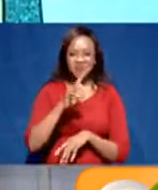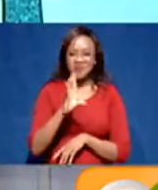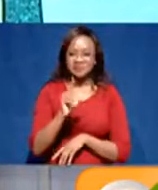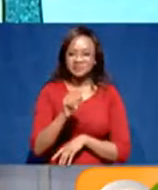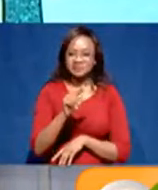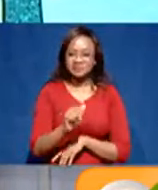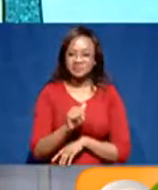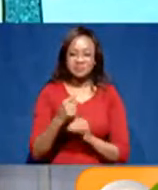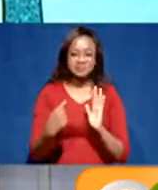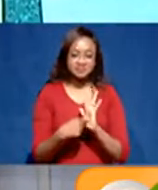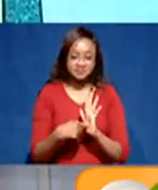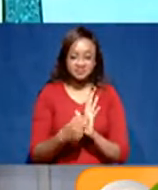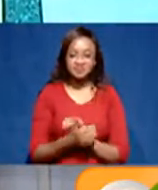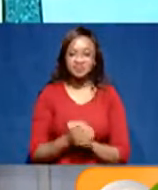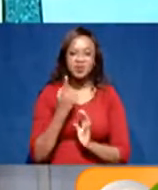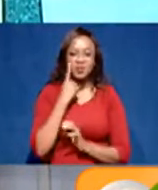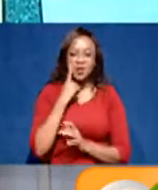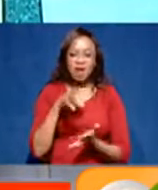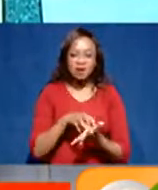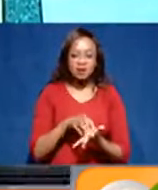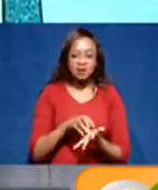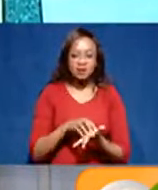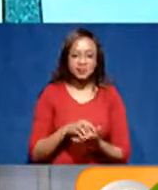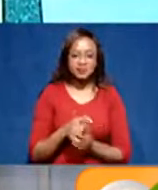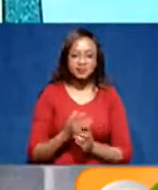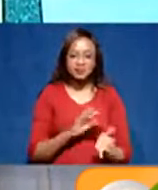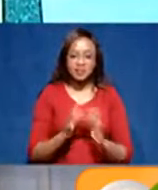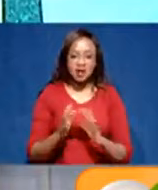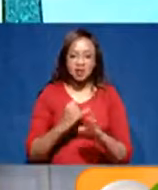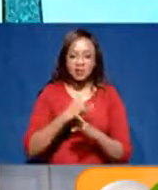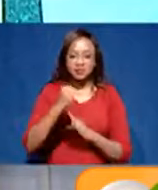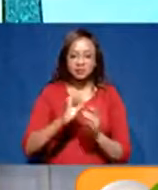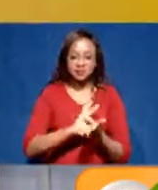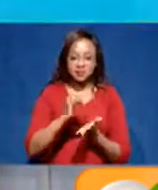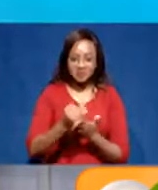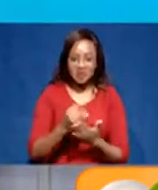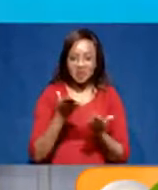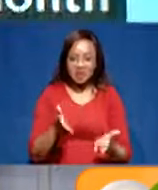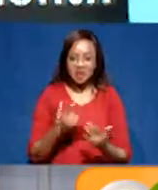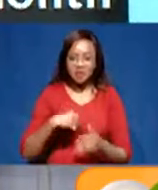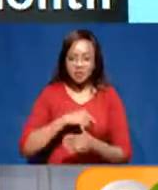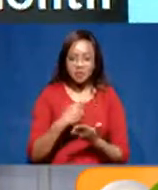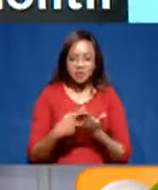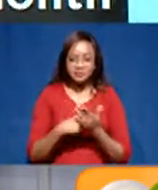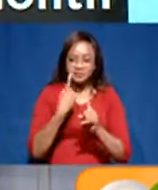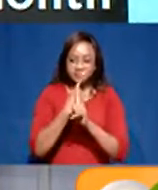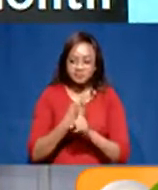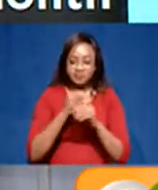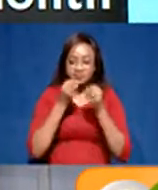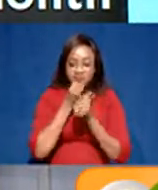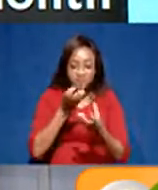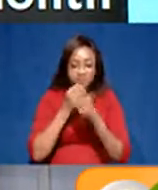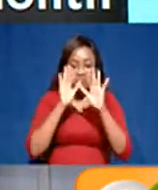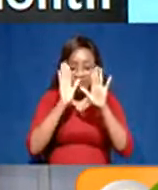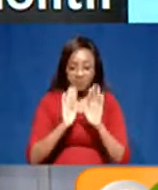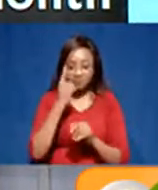Tonight we're focusing on the situation to do with the Social Health Insurance Fund and getting to dissect some of the numbers, but also crucial information that you need to